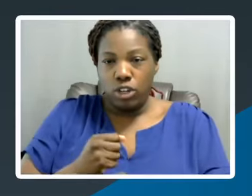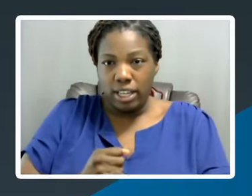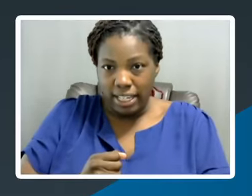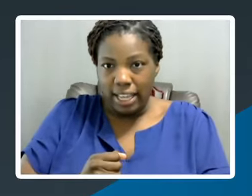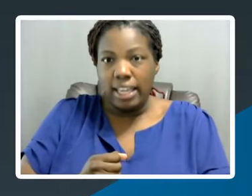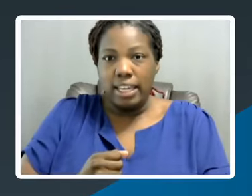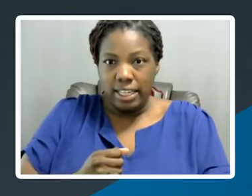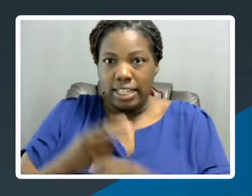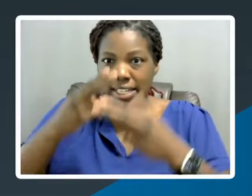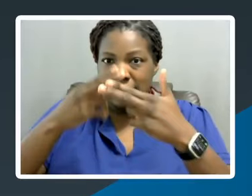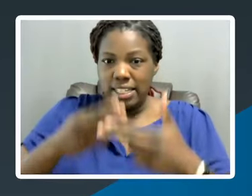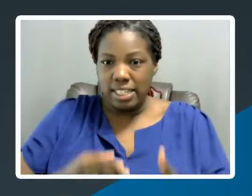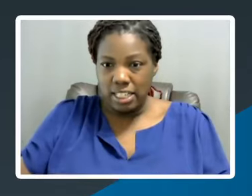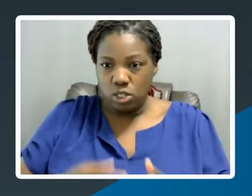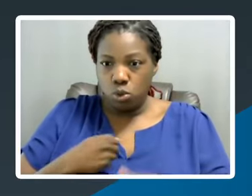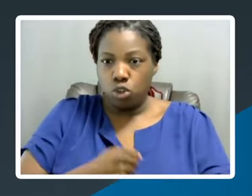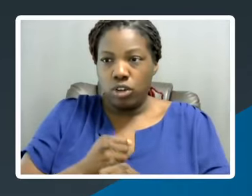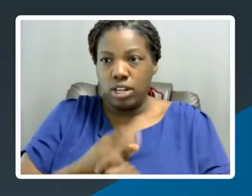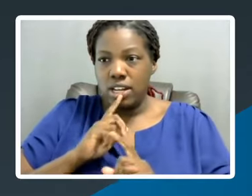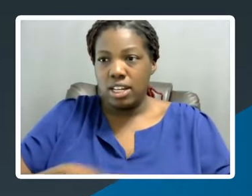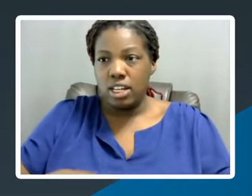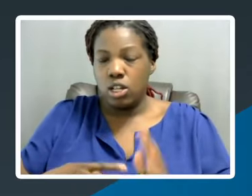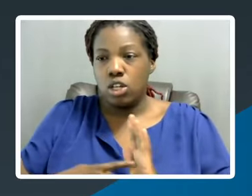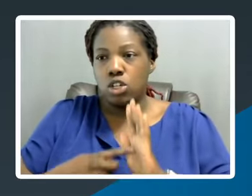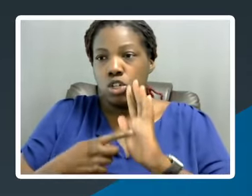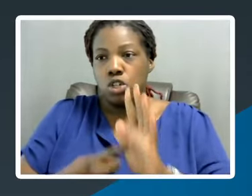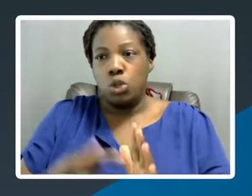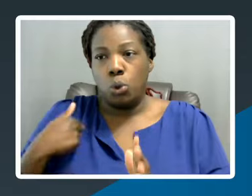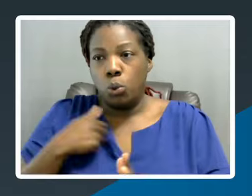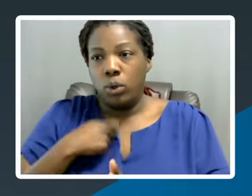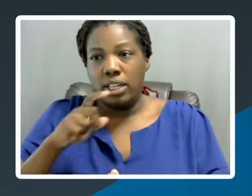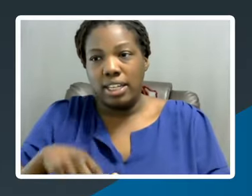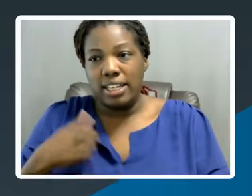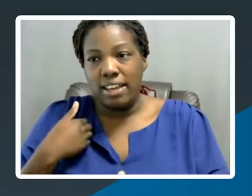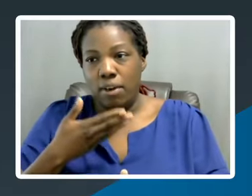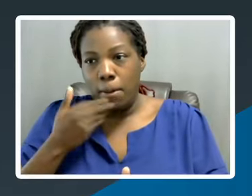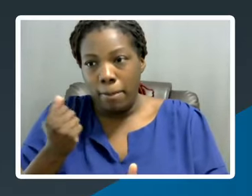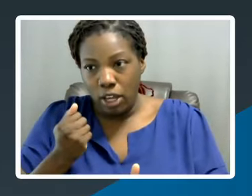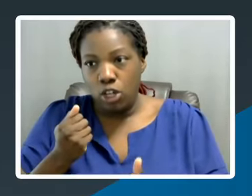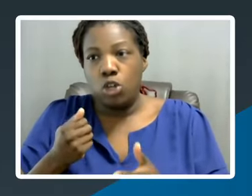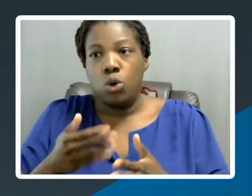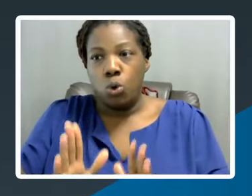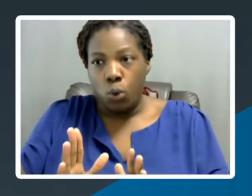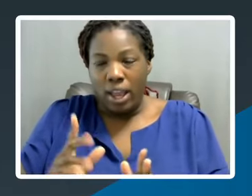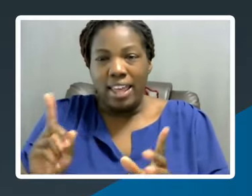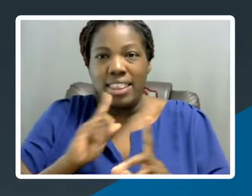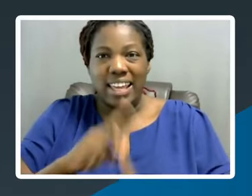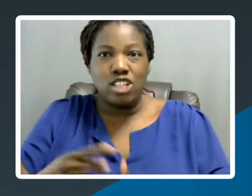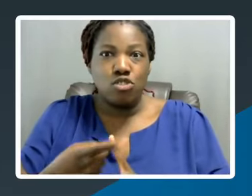those answers. Part of that was to show we need to have a better way to audit where these answers are coming from.